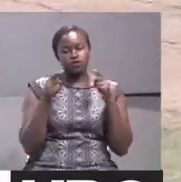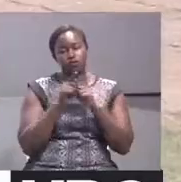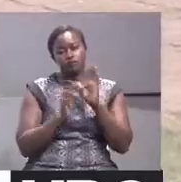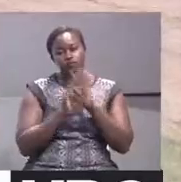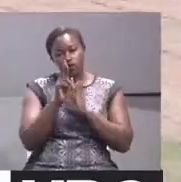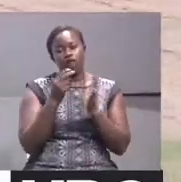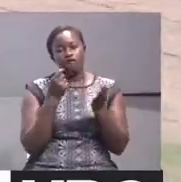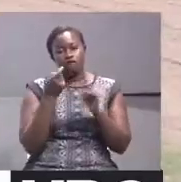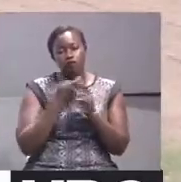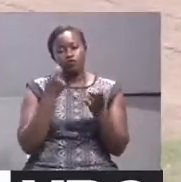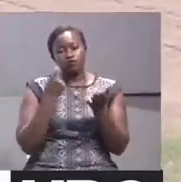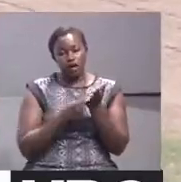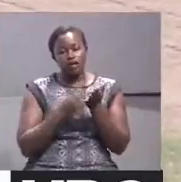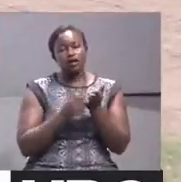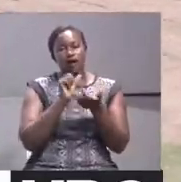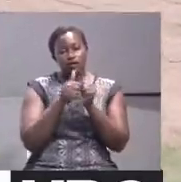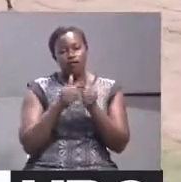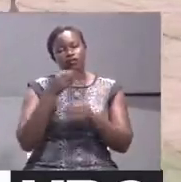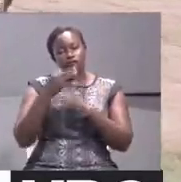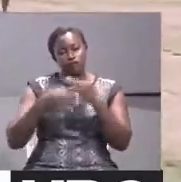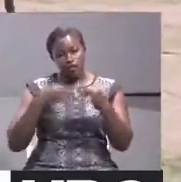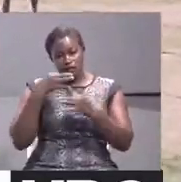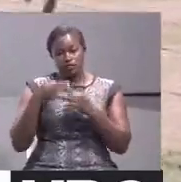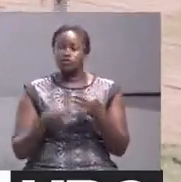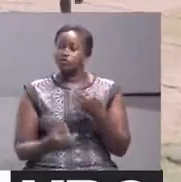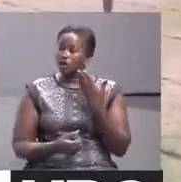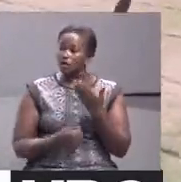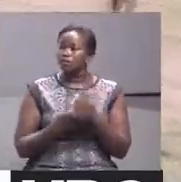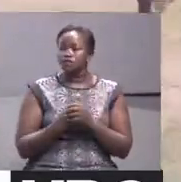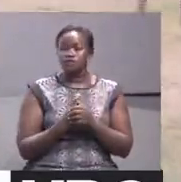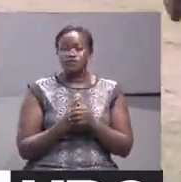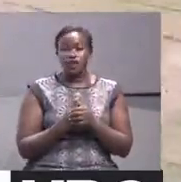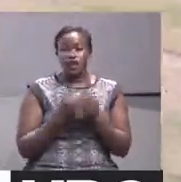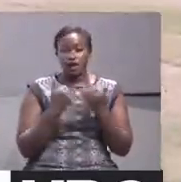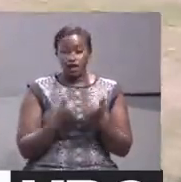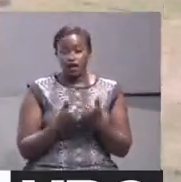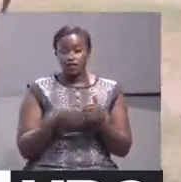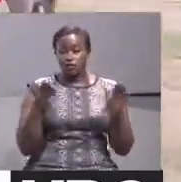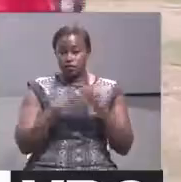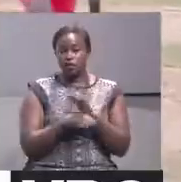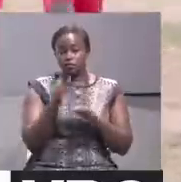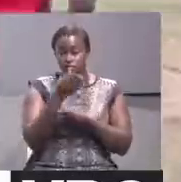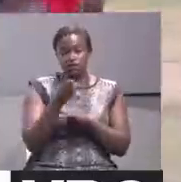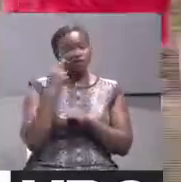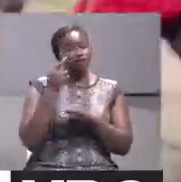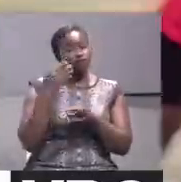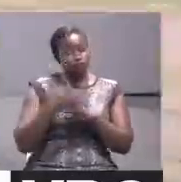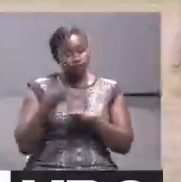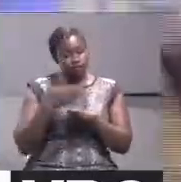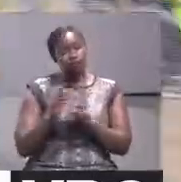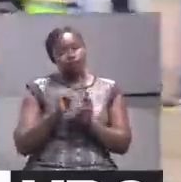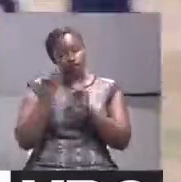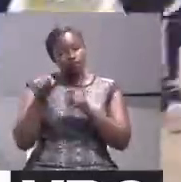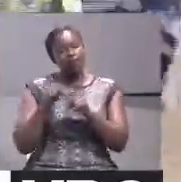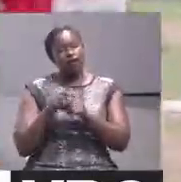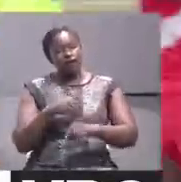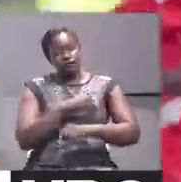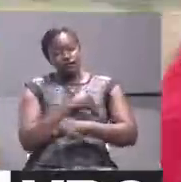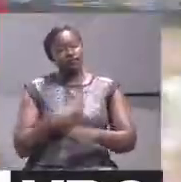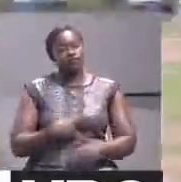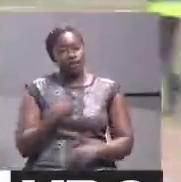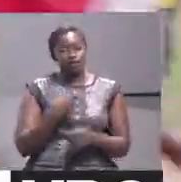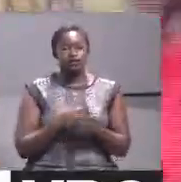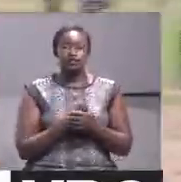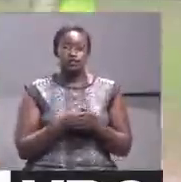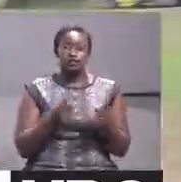Federation. The Serere Woman Member of Parliament, Helena Doa, who is also the State Minister for Fisheries, honored the event as chief guest and partook